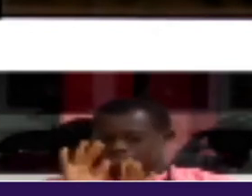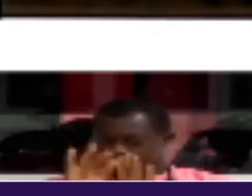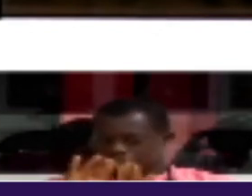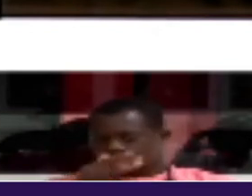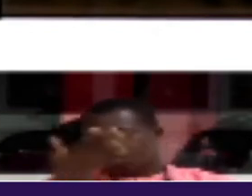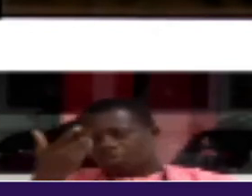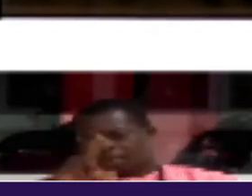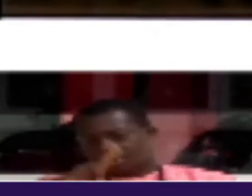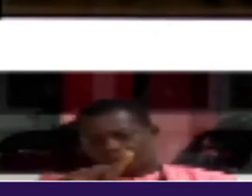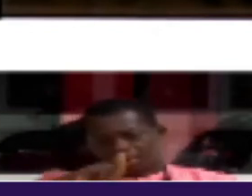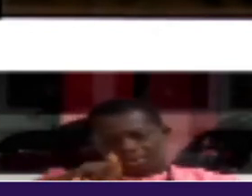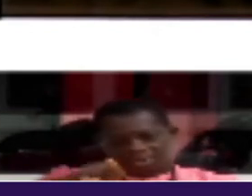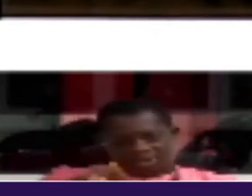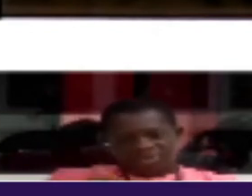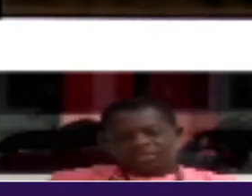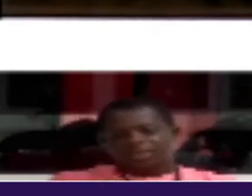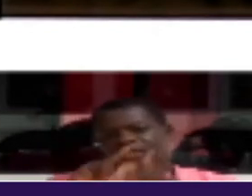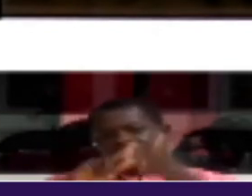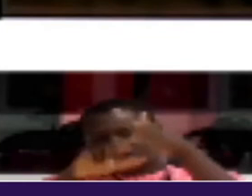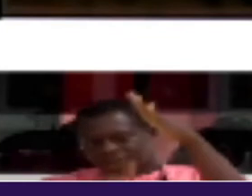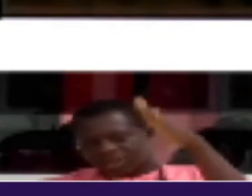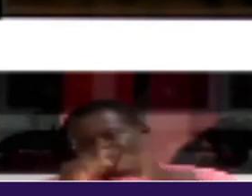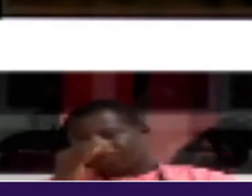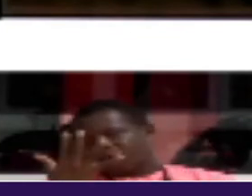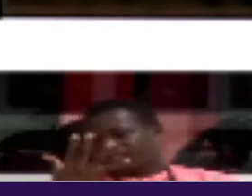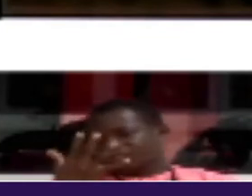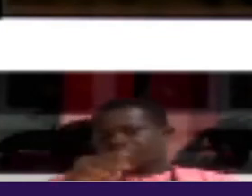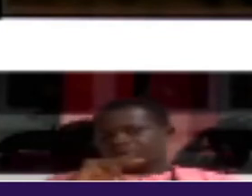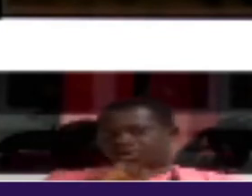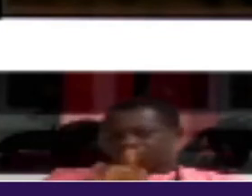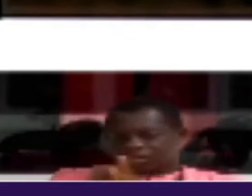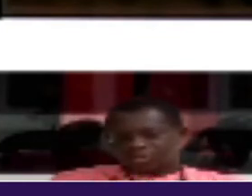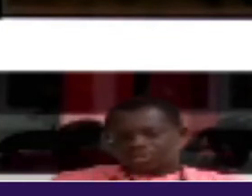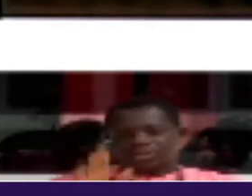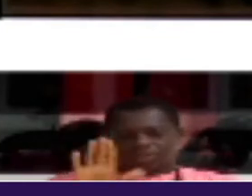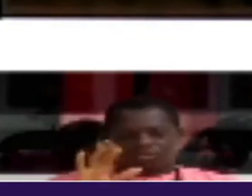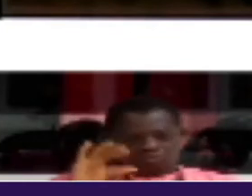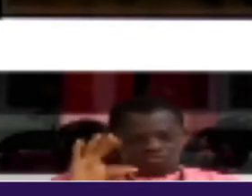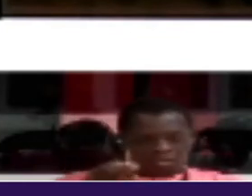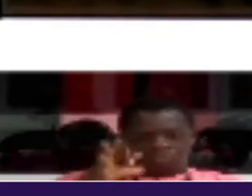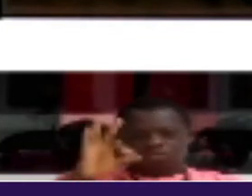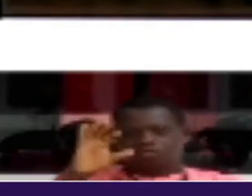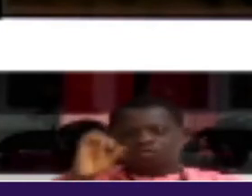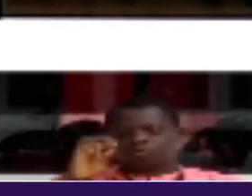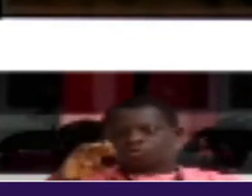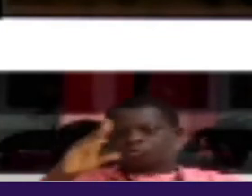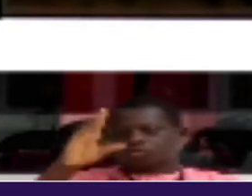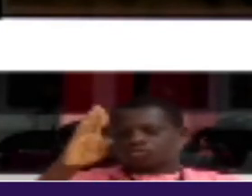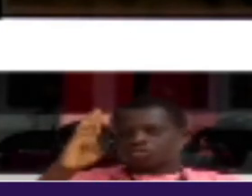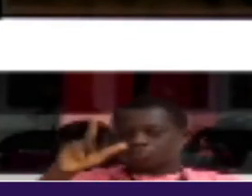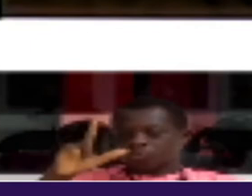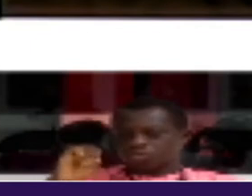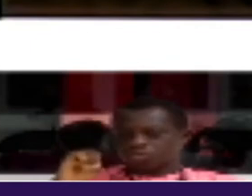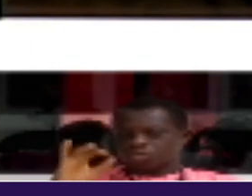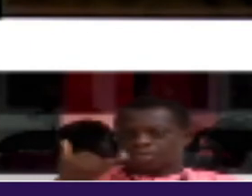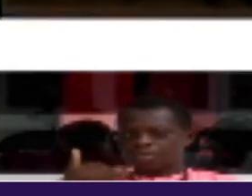less than 5 minutes. They all came. So Tumbul come down. Then we boarded the vehicle. Then we headed